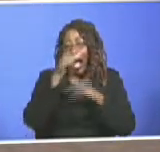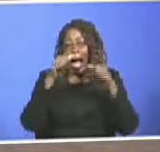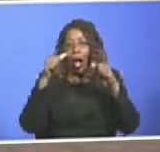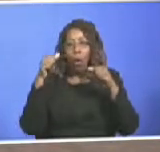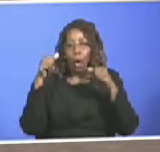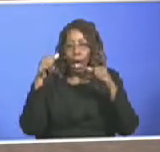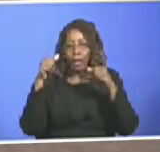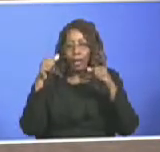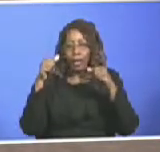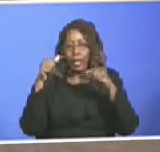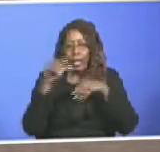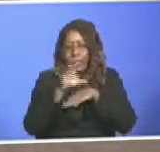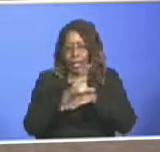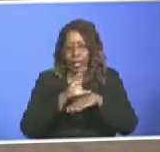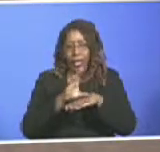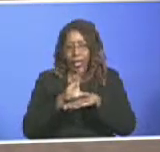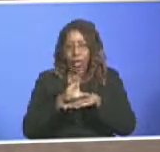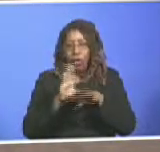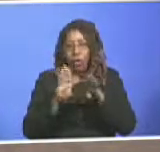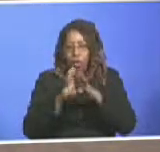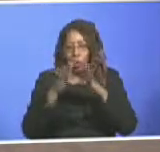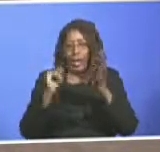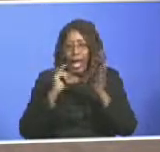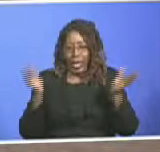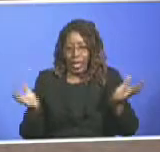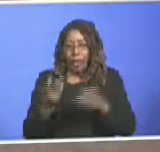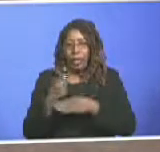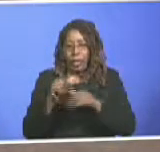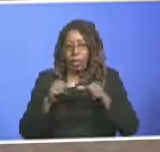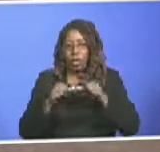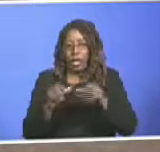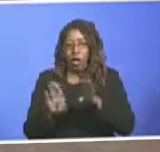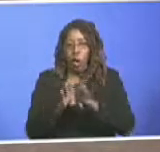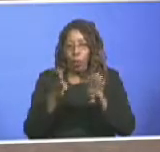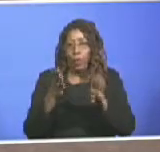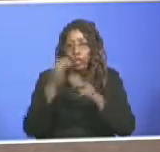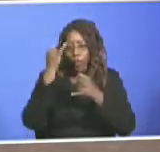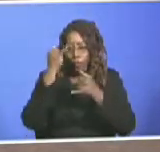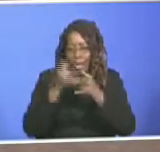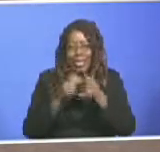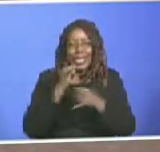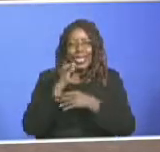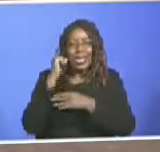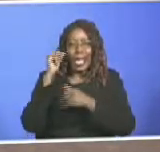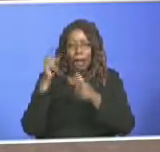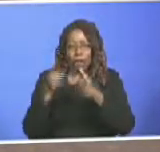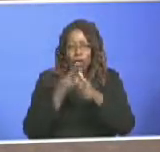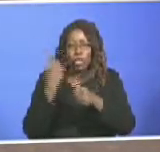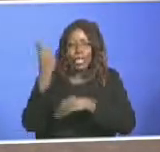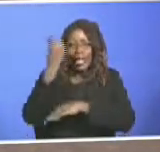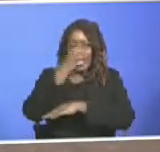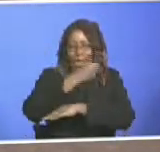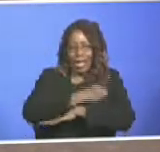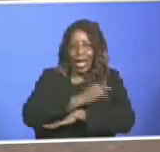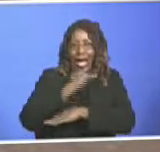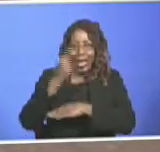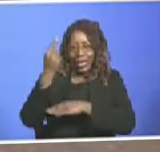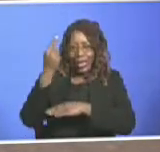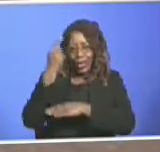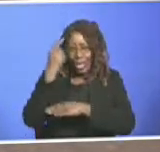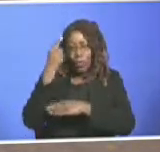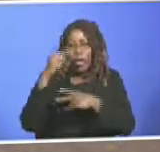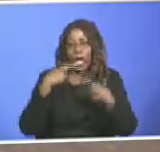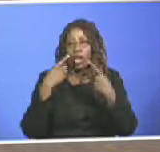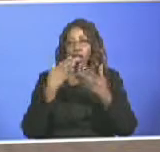I continued to encourage them to stay open. So finally, yesterday, our first day, I think we had a